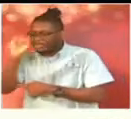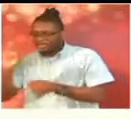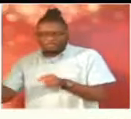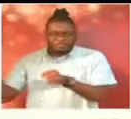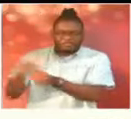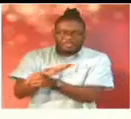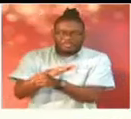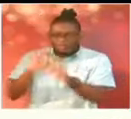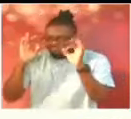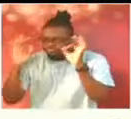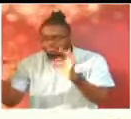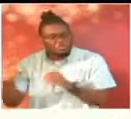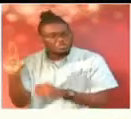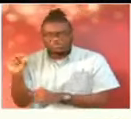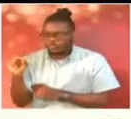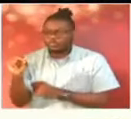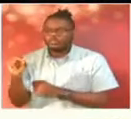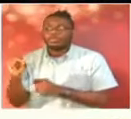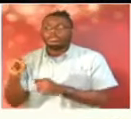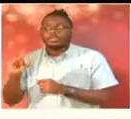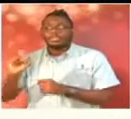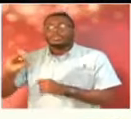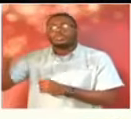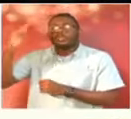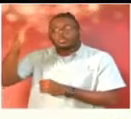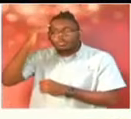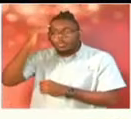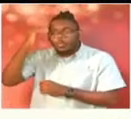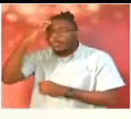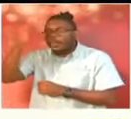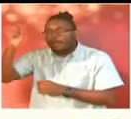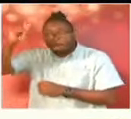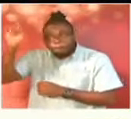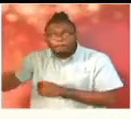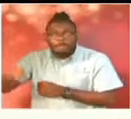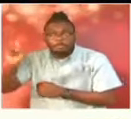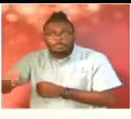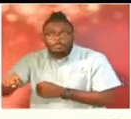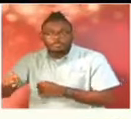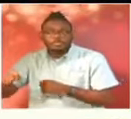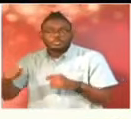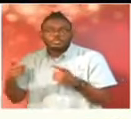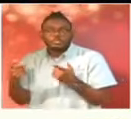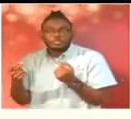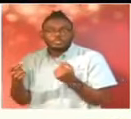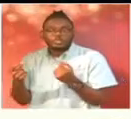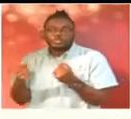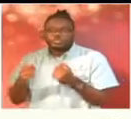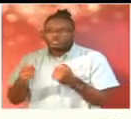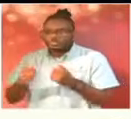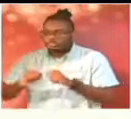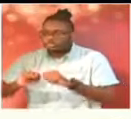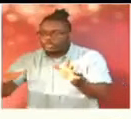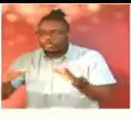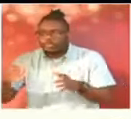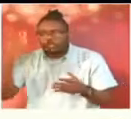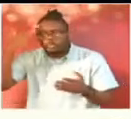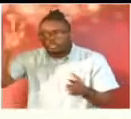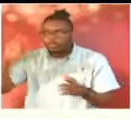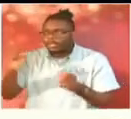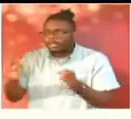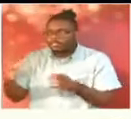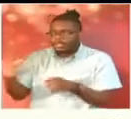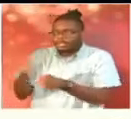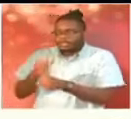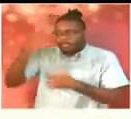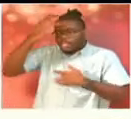be aware that they need to reduce the risk of sharing unknown infection with their family members, either with their kids who